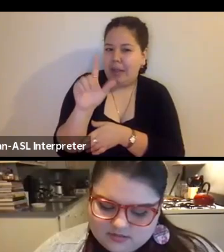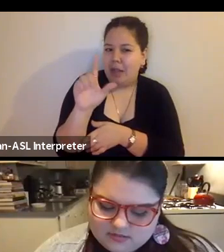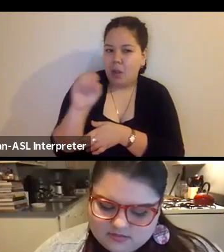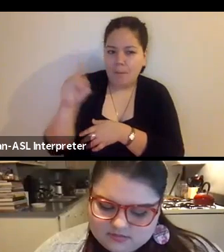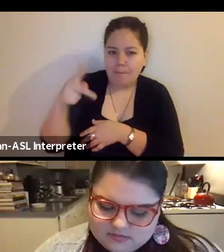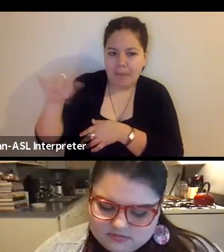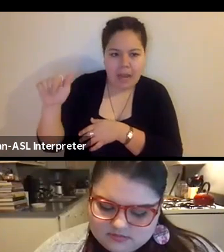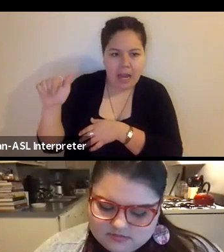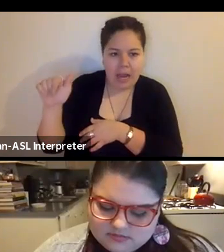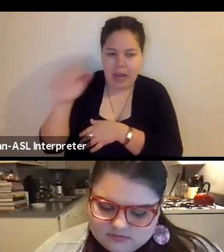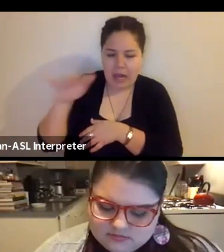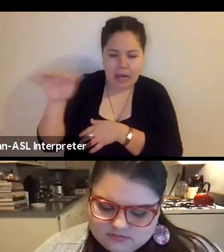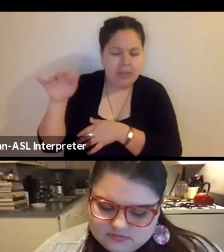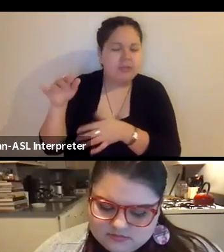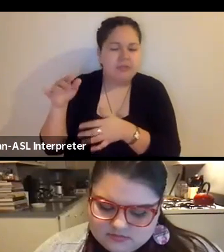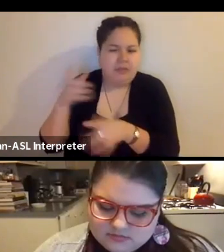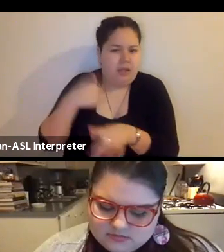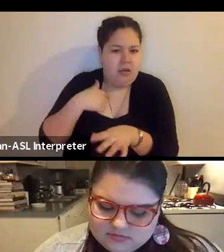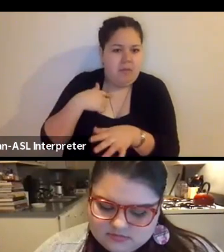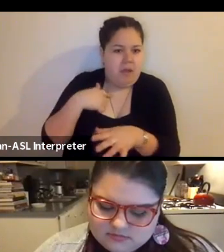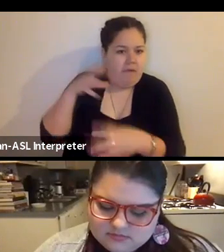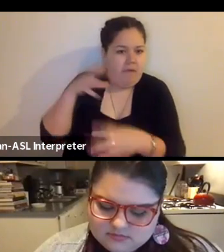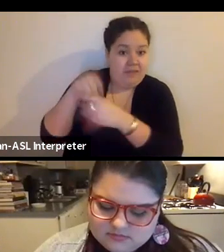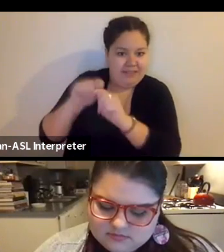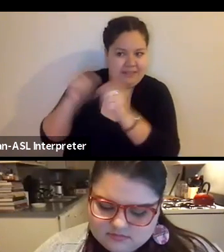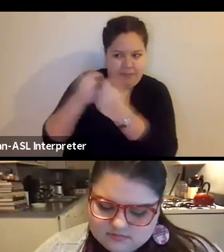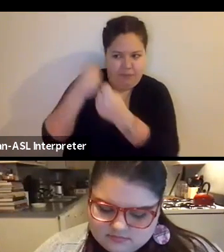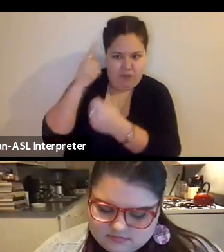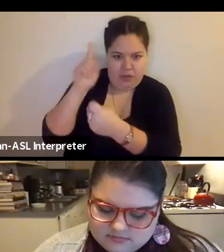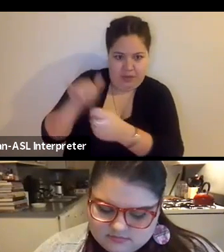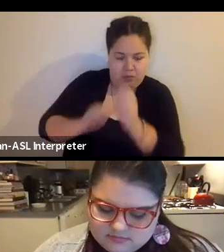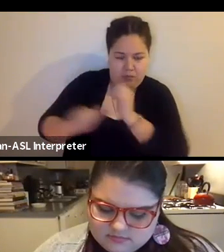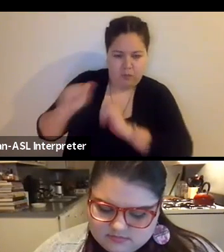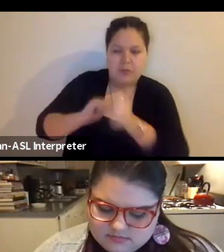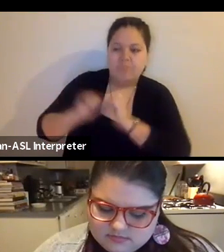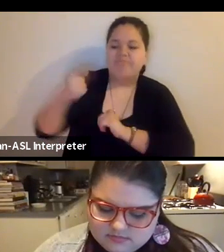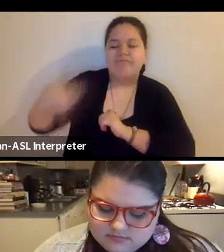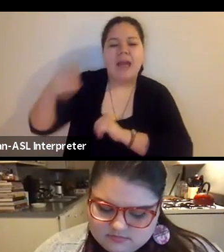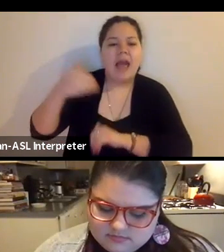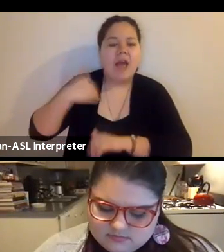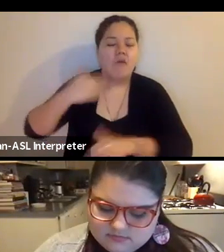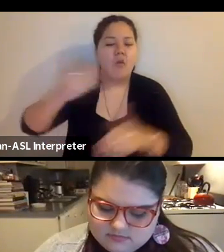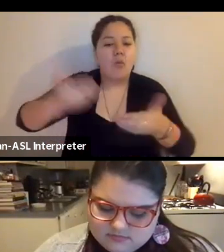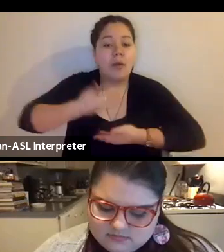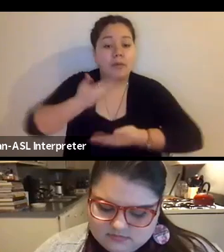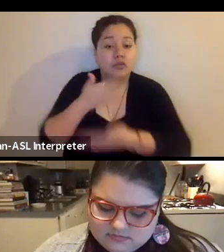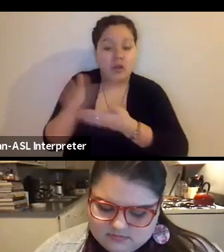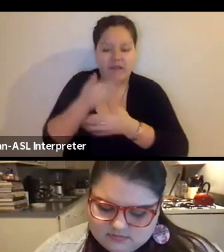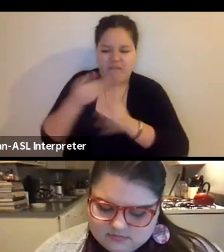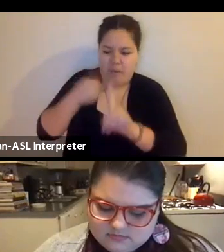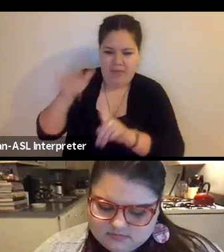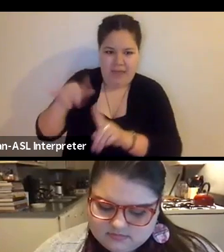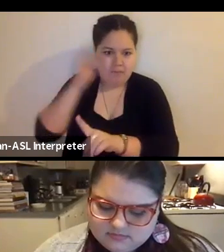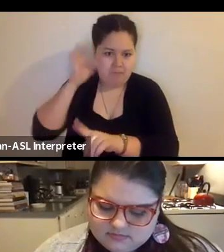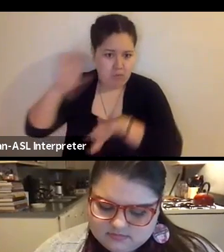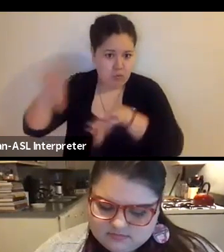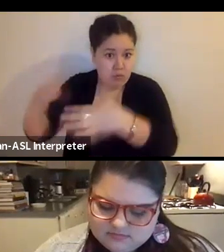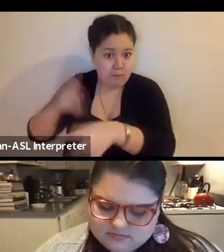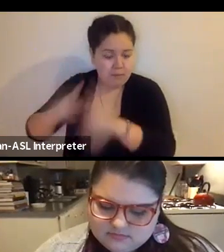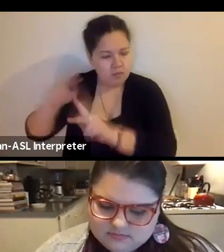Senclip Harvey. I was part of the fire team for that. And we were gifted a welcome song by the Shwetmik people that we did as part